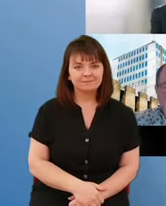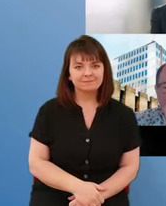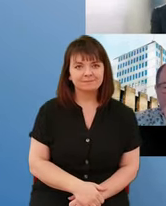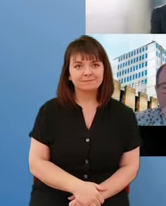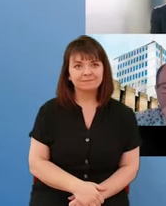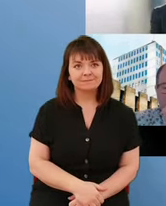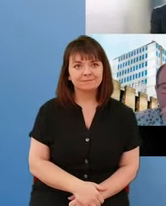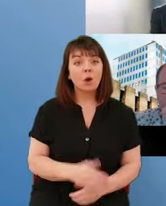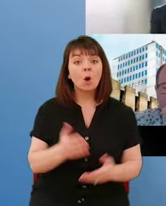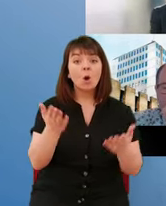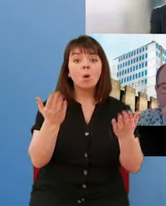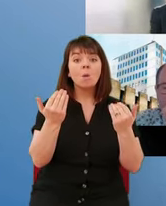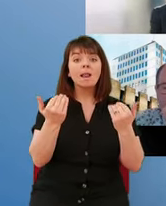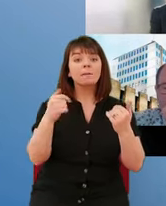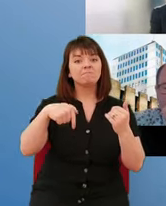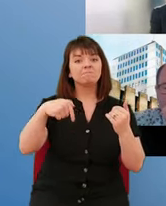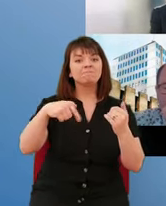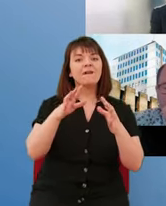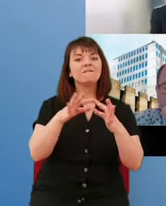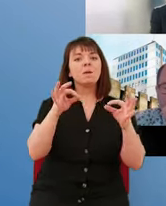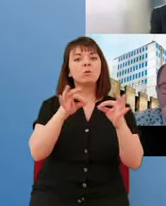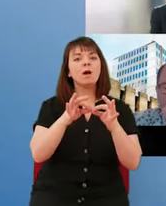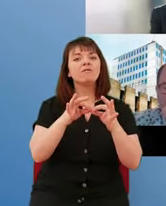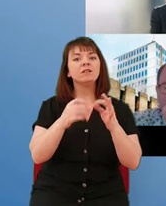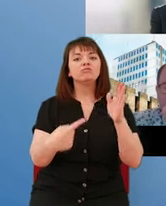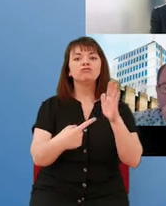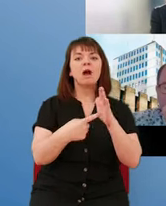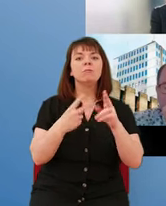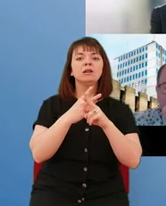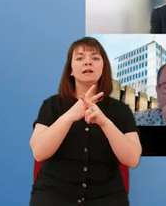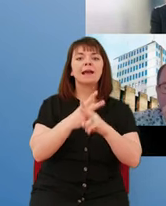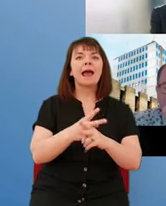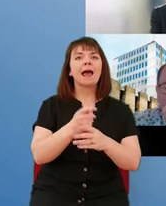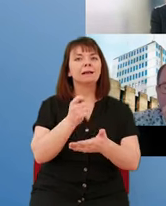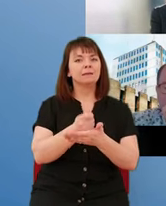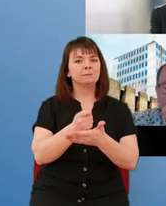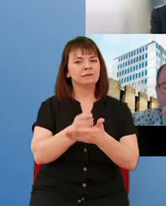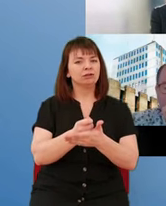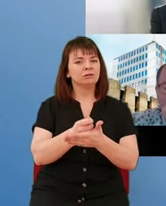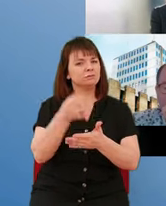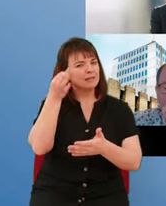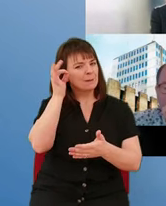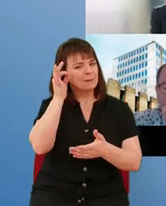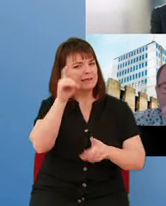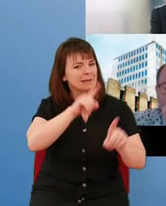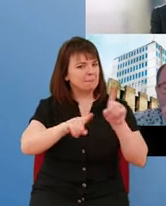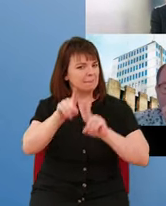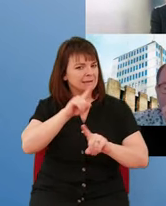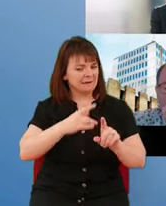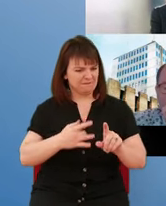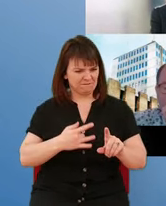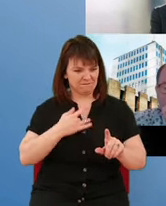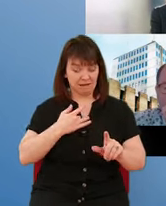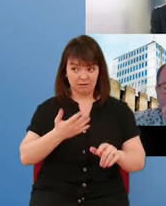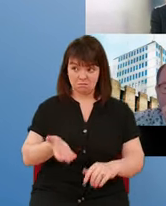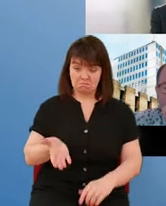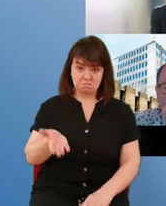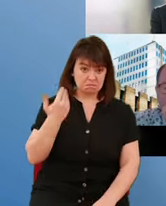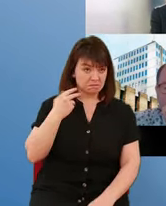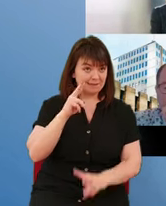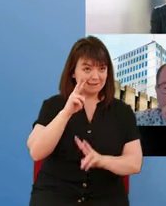time. Welcome to the February Primary Care Commissioning Committee meeting. Seems a long time